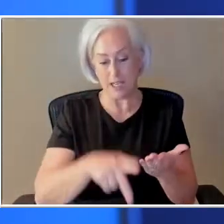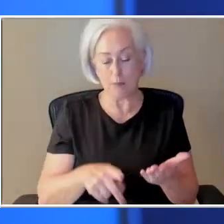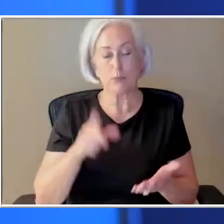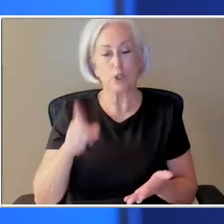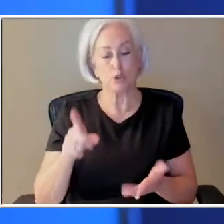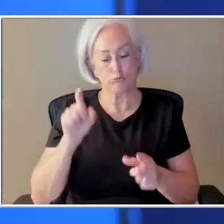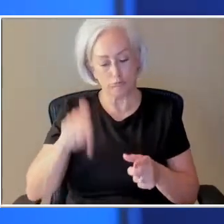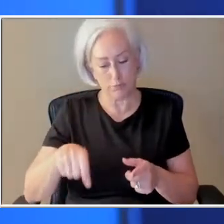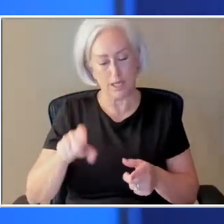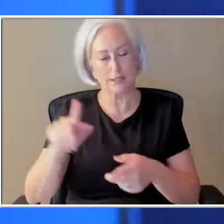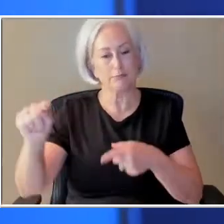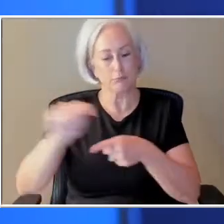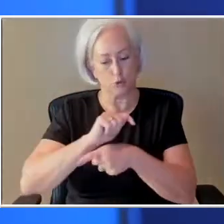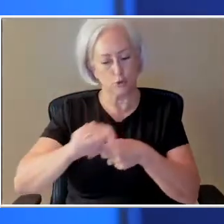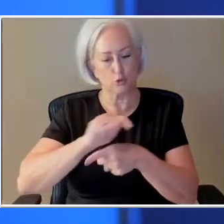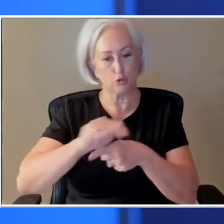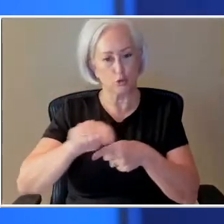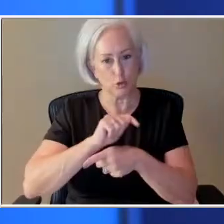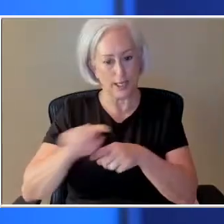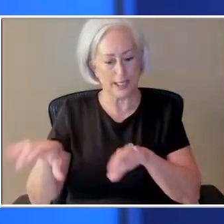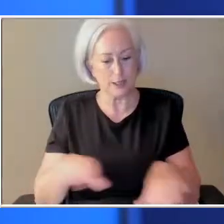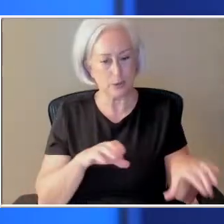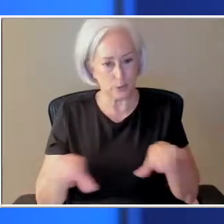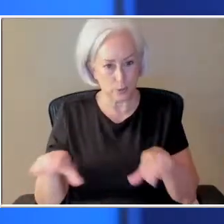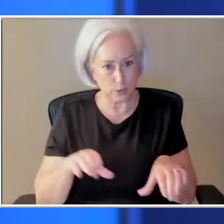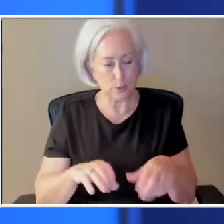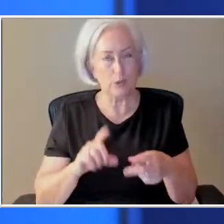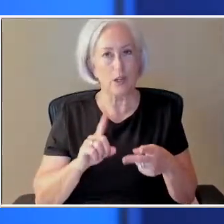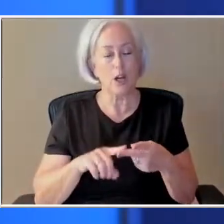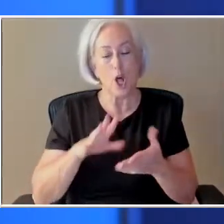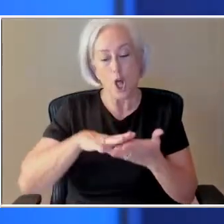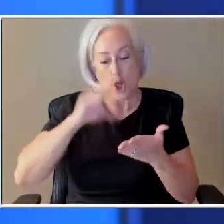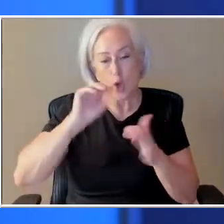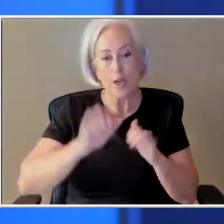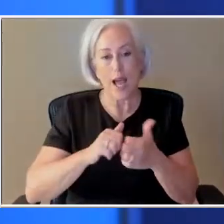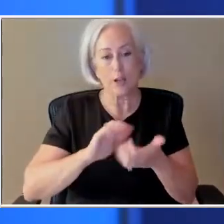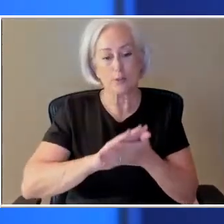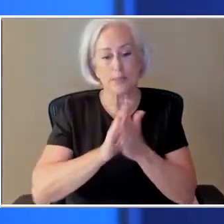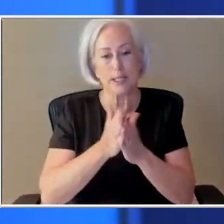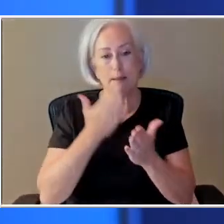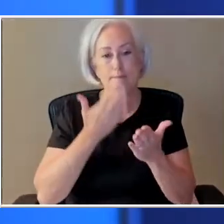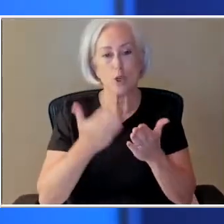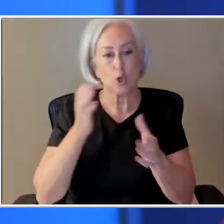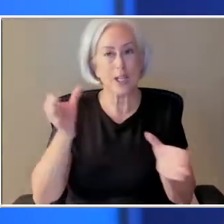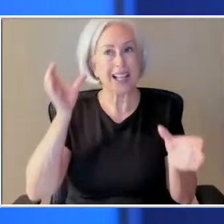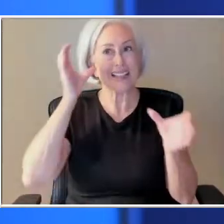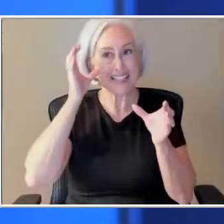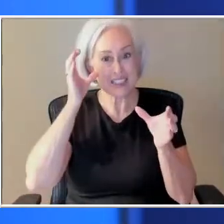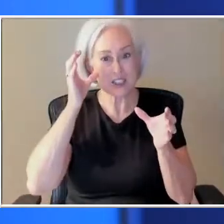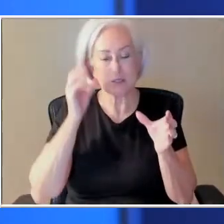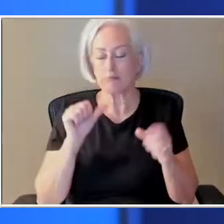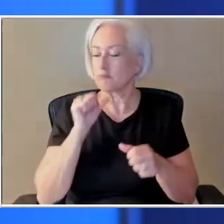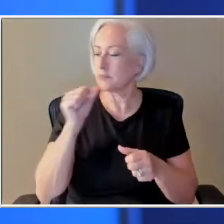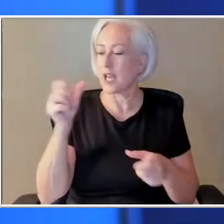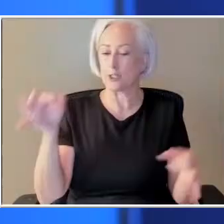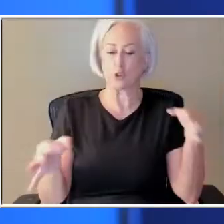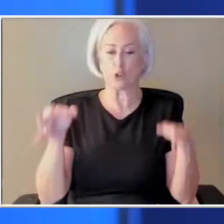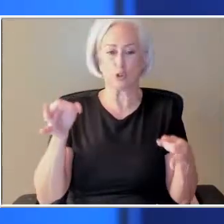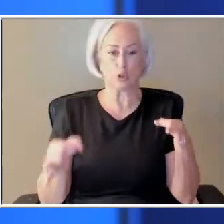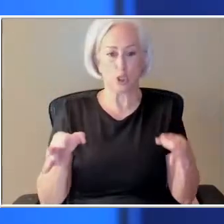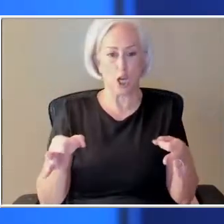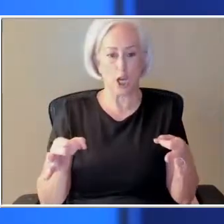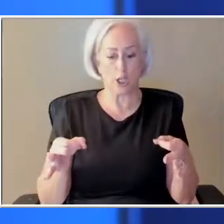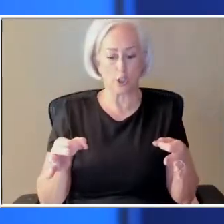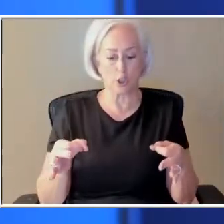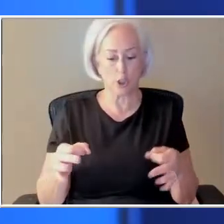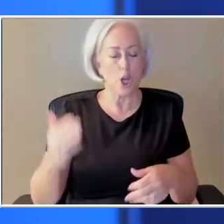to be a good listener. You don't want to be judgmental, nothing, and you're not a medical person. You're